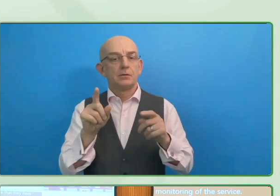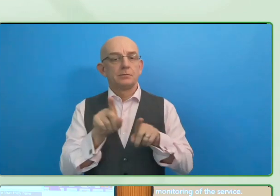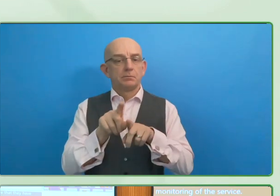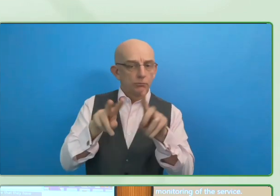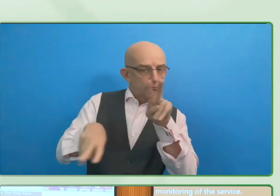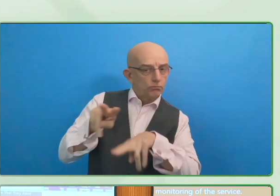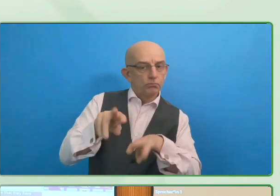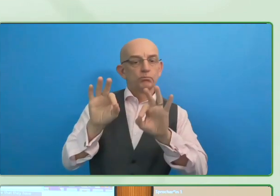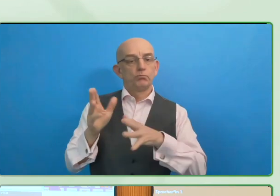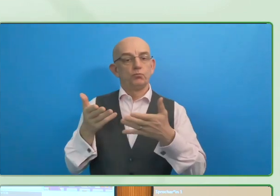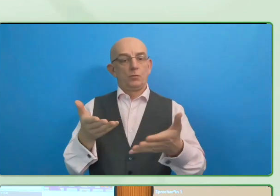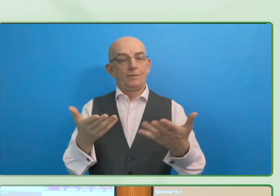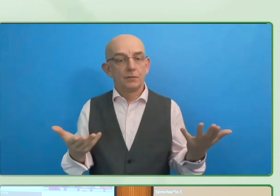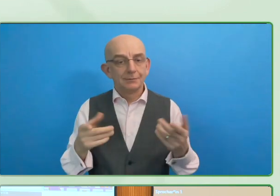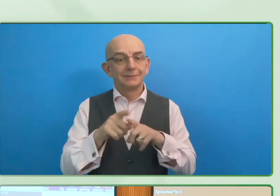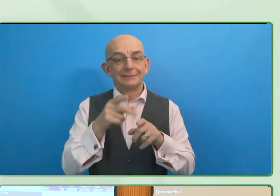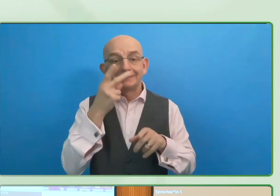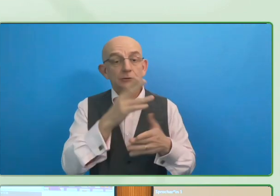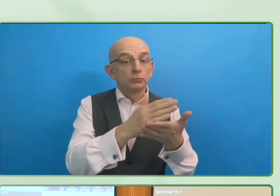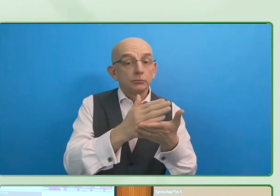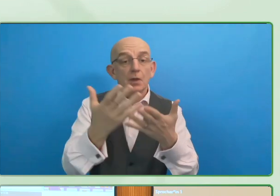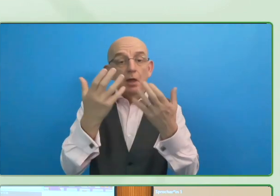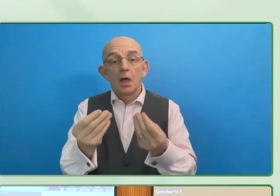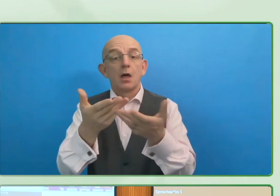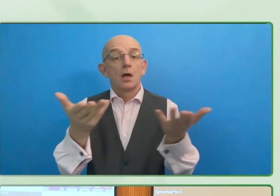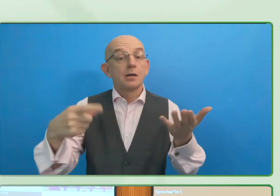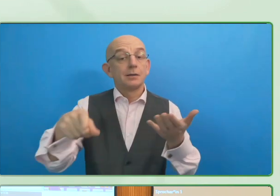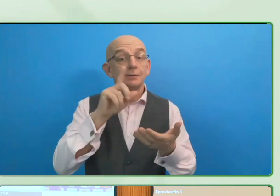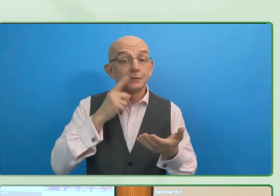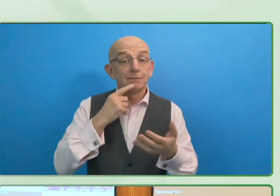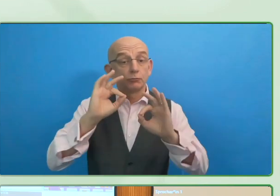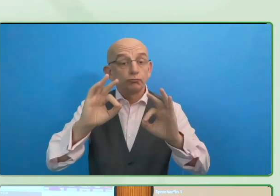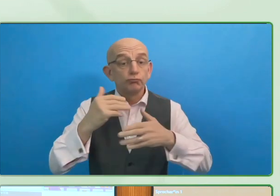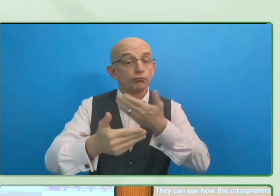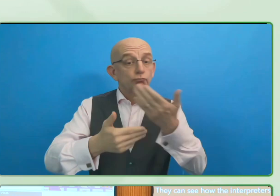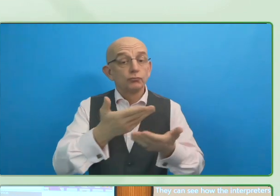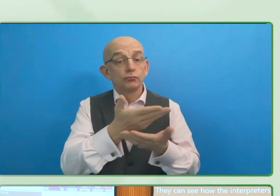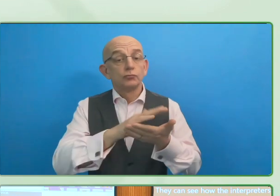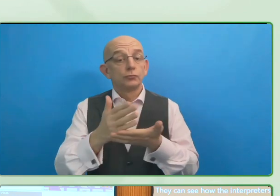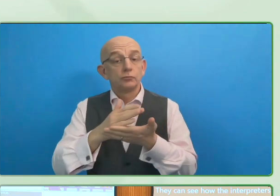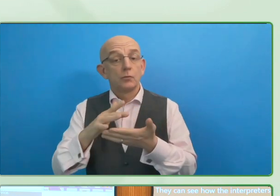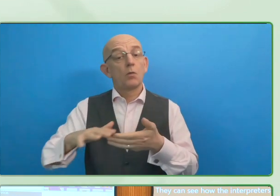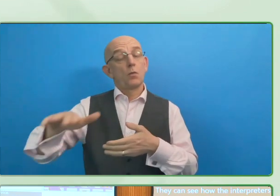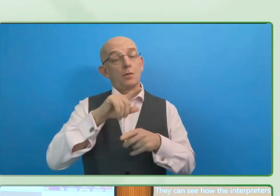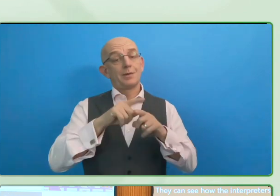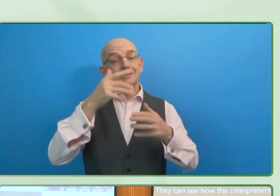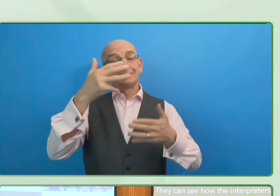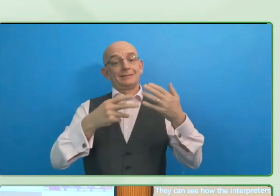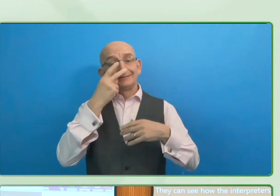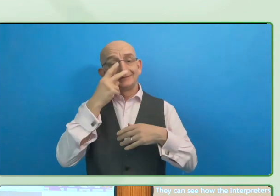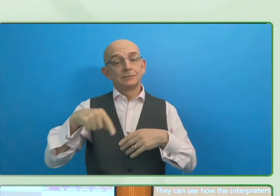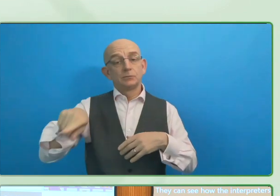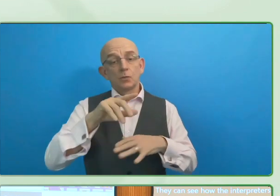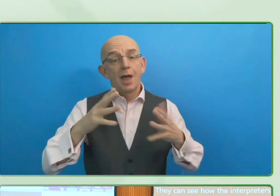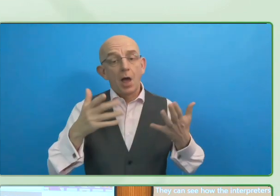with the interpreters, and basically all of the data they would need to run their service properly. And the last part,